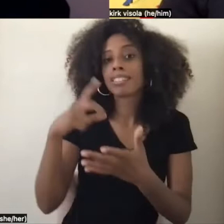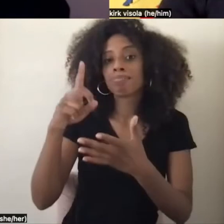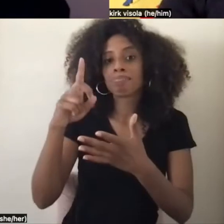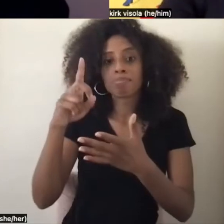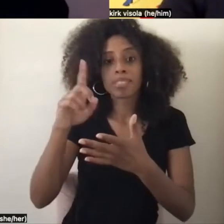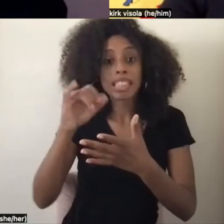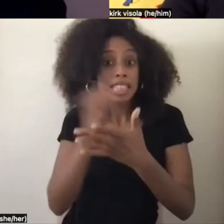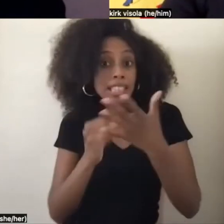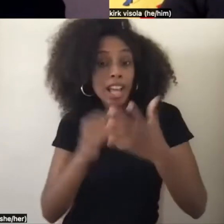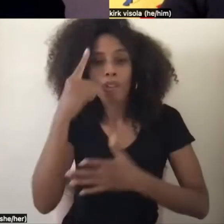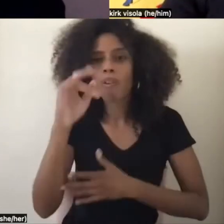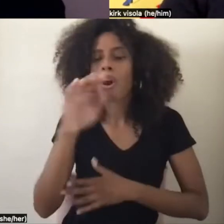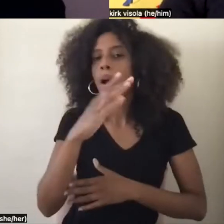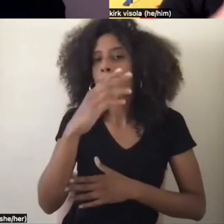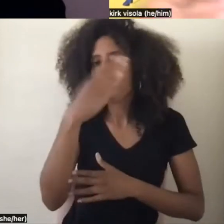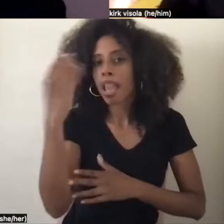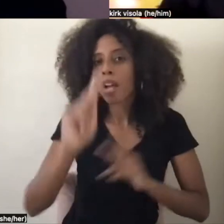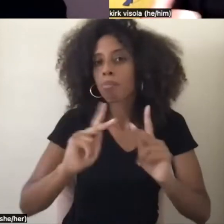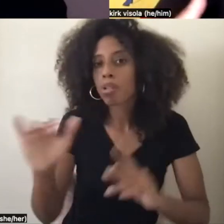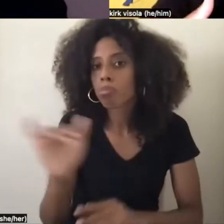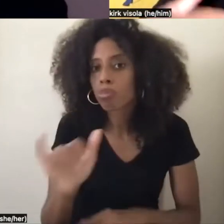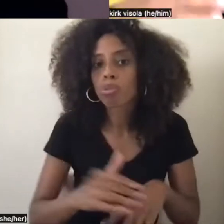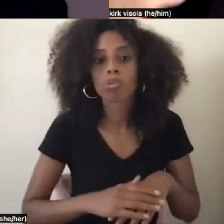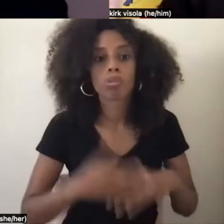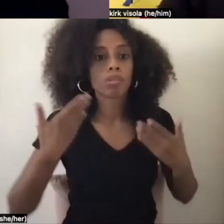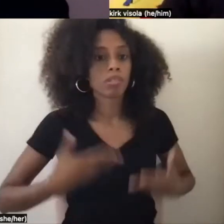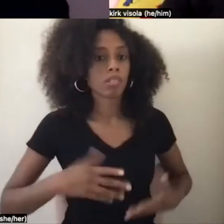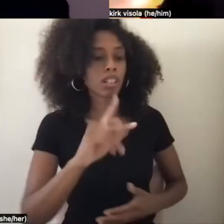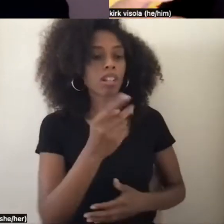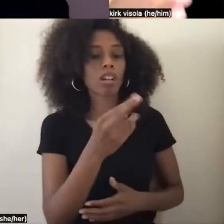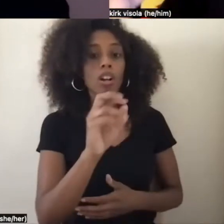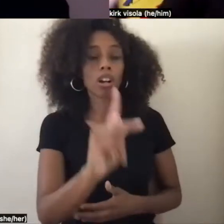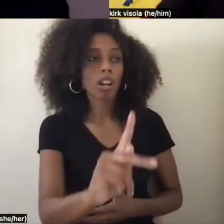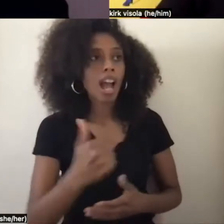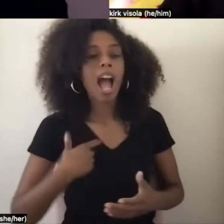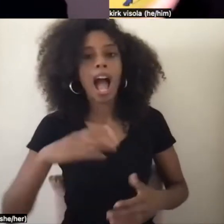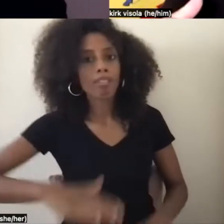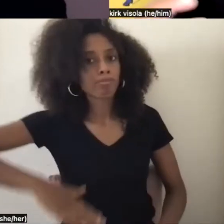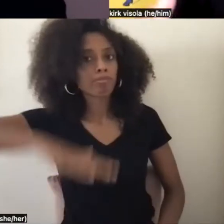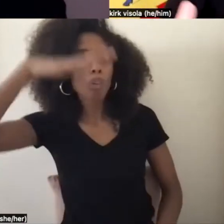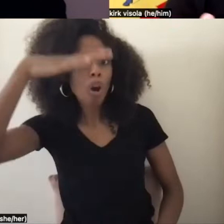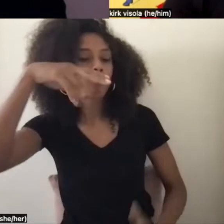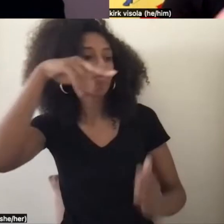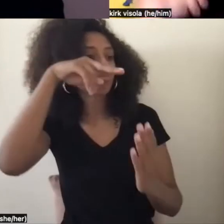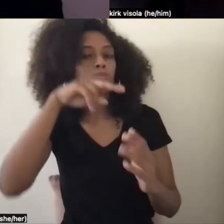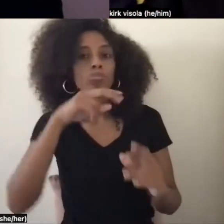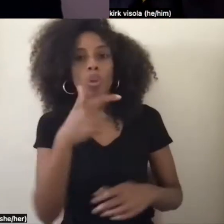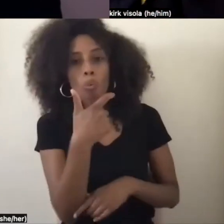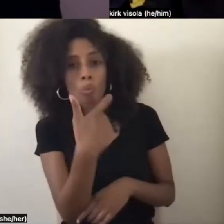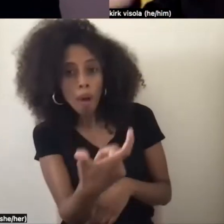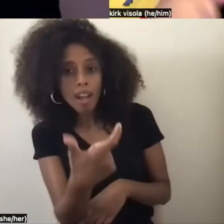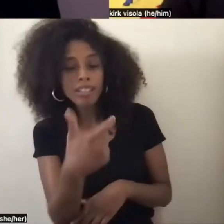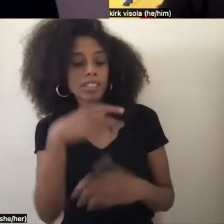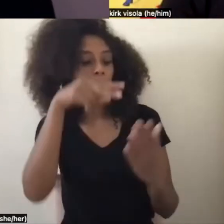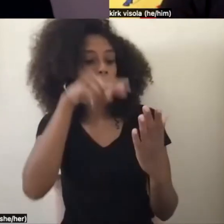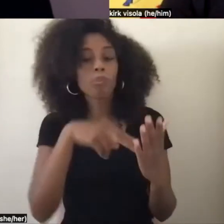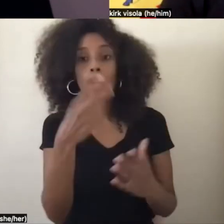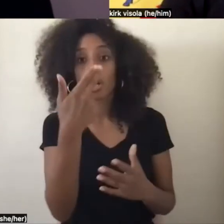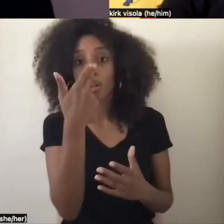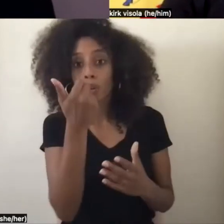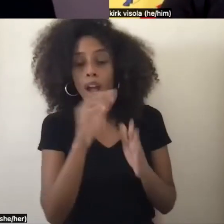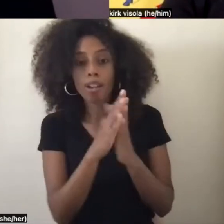Well, I have grown up, like I said, I grew up watching comics and or reading comic books and everything else. And you can see behind me, I'm still a big